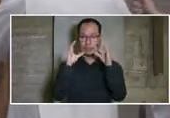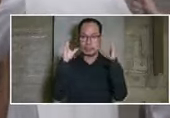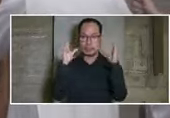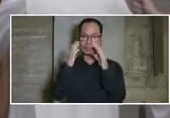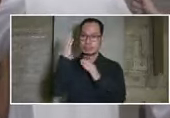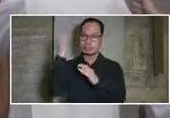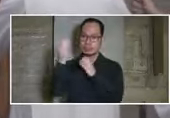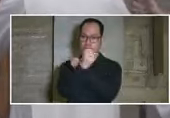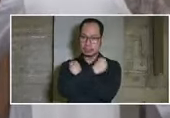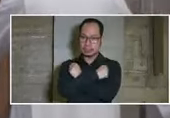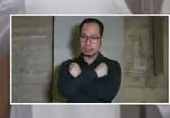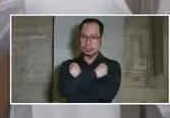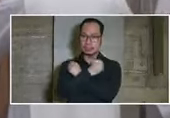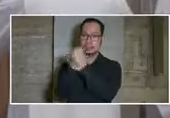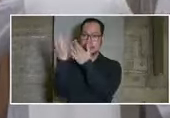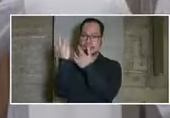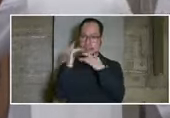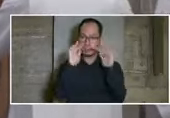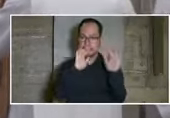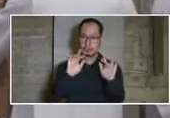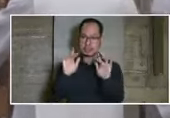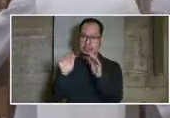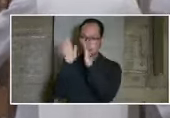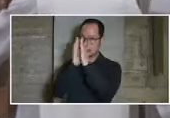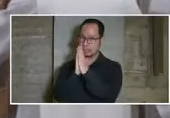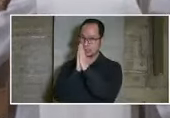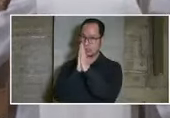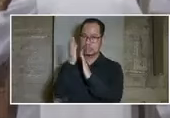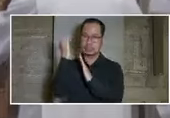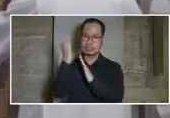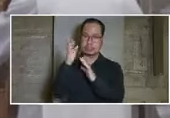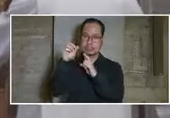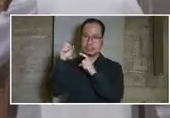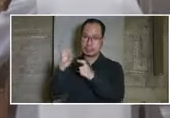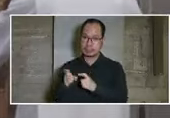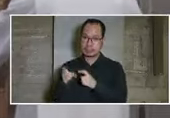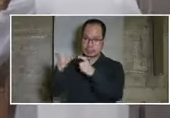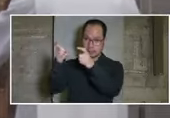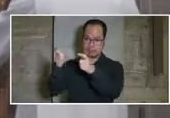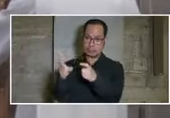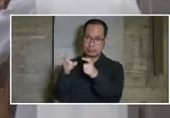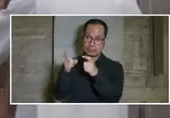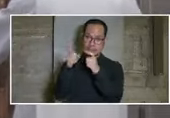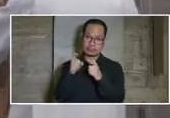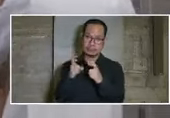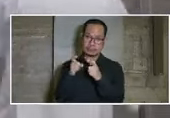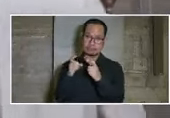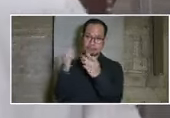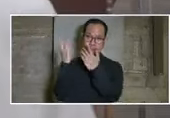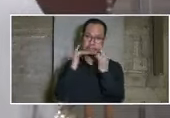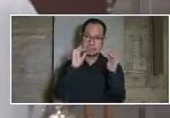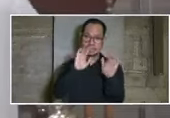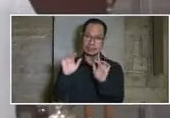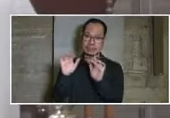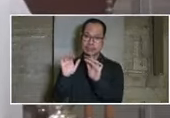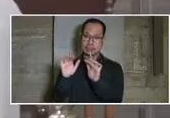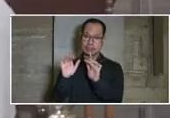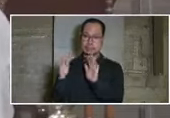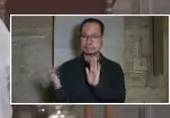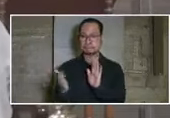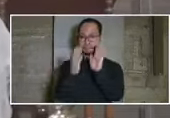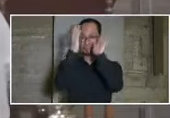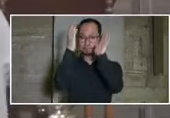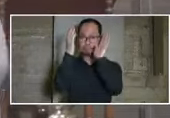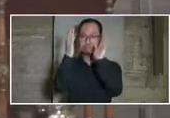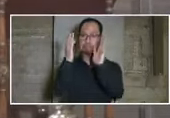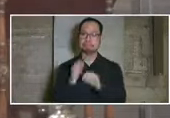celebrating His love and mercy, asking His gift of mercy and love as we face the weekend, as we